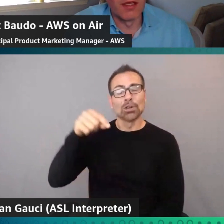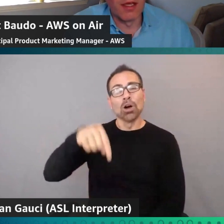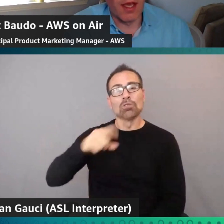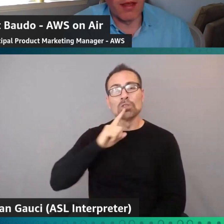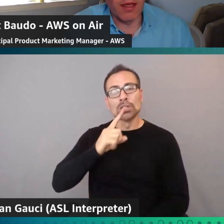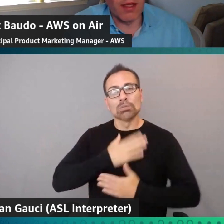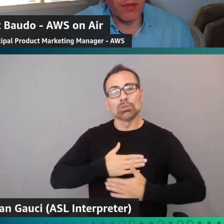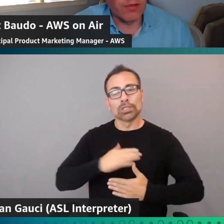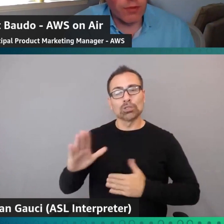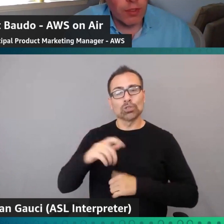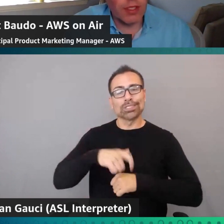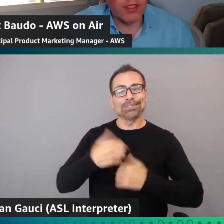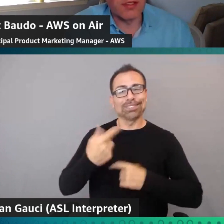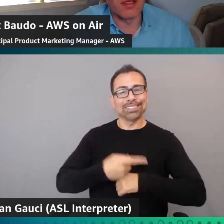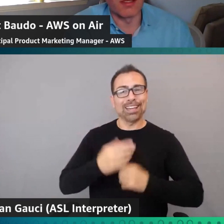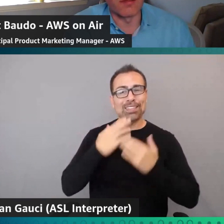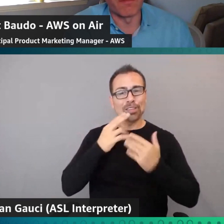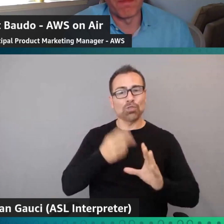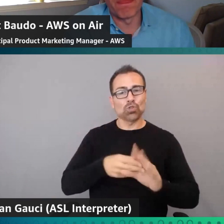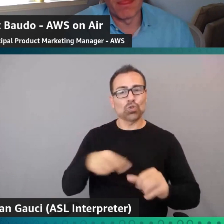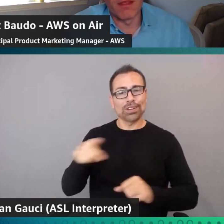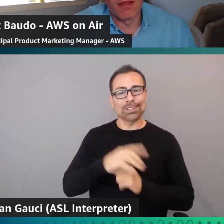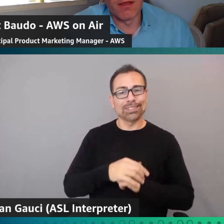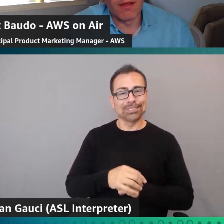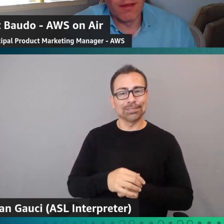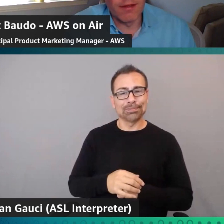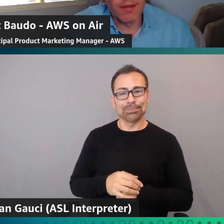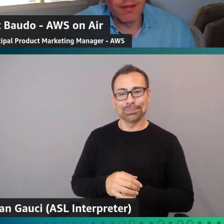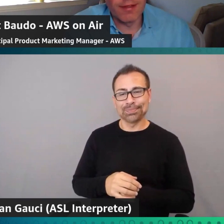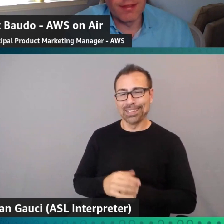today. And thanks for joining us, Hassan. Thank you